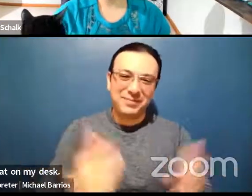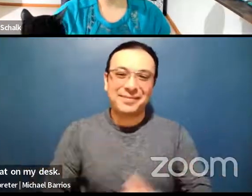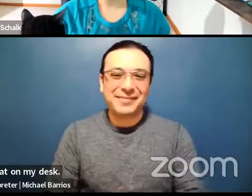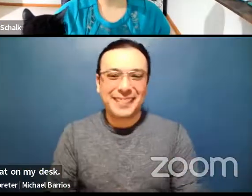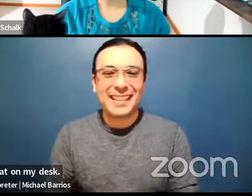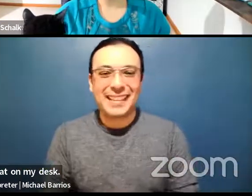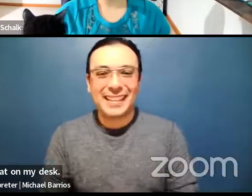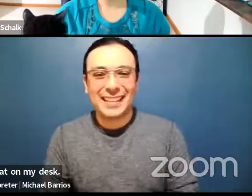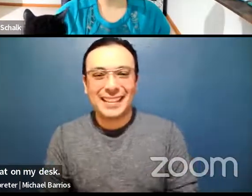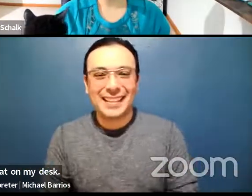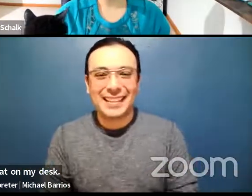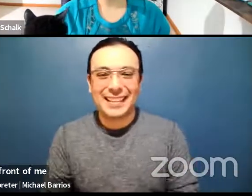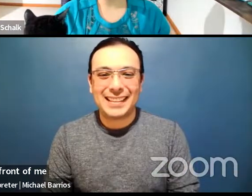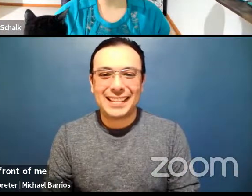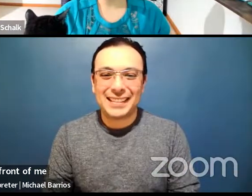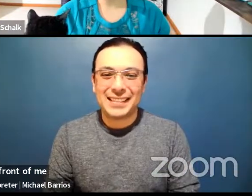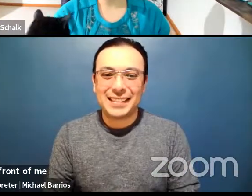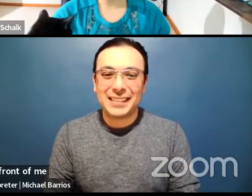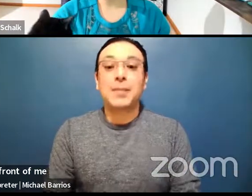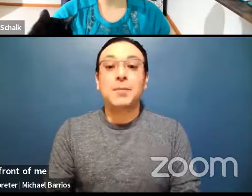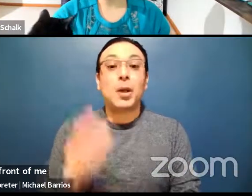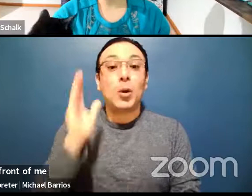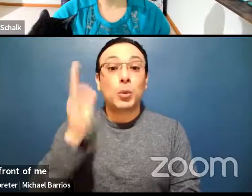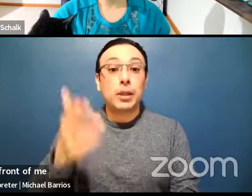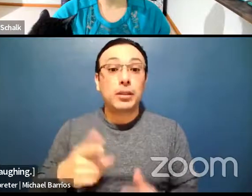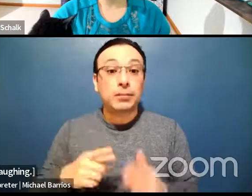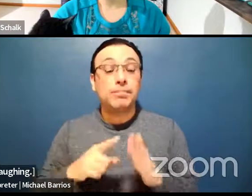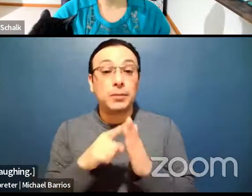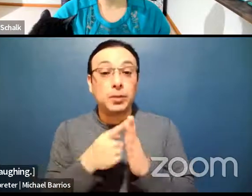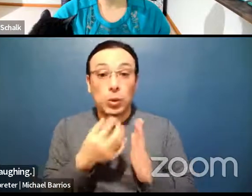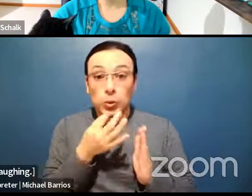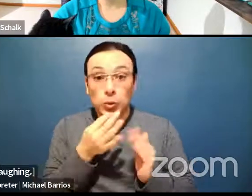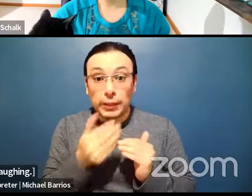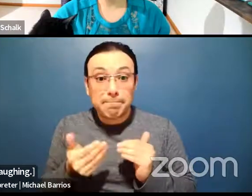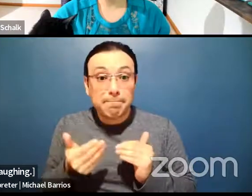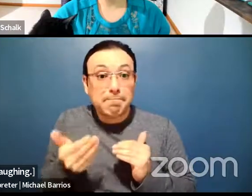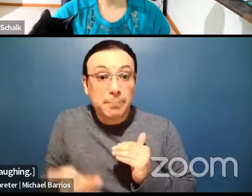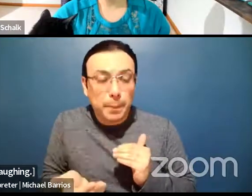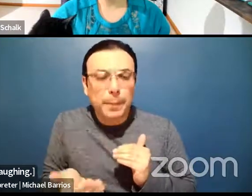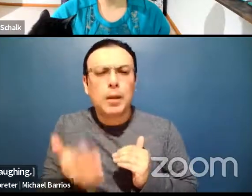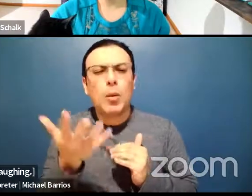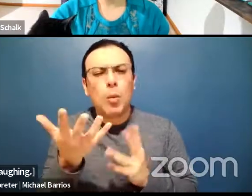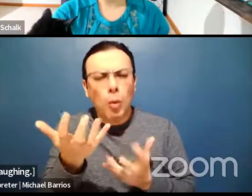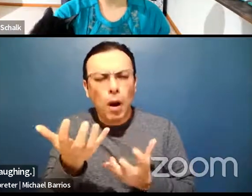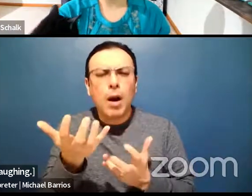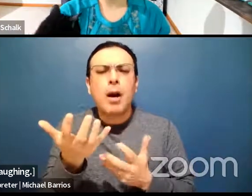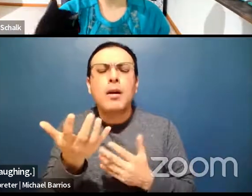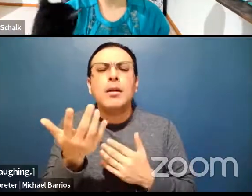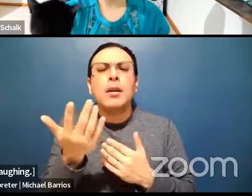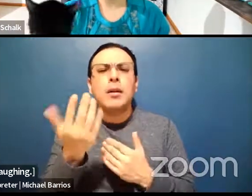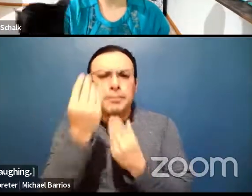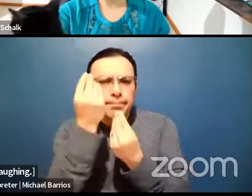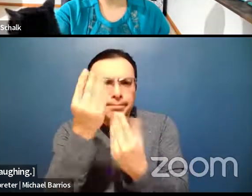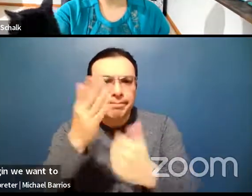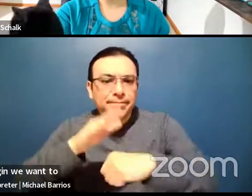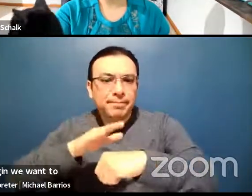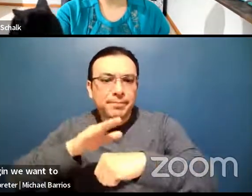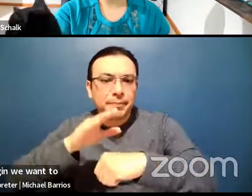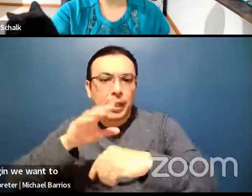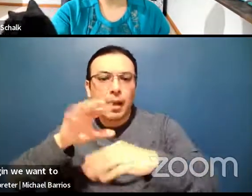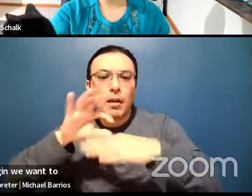So before we begin, we wanted to give some content notifications for discussions